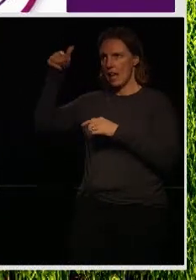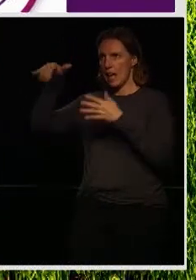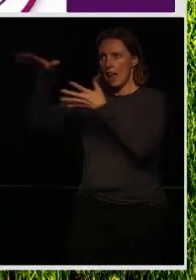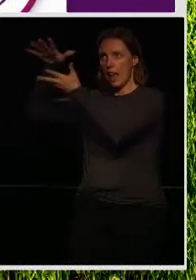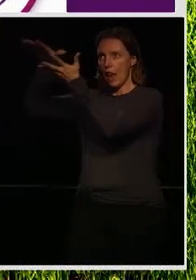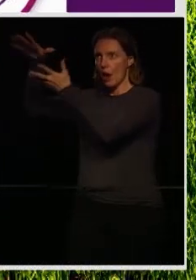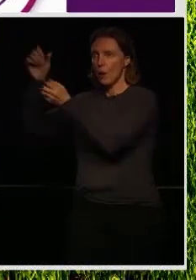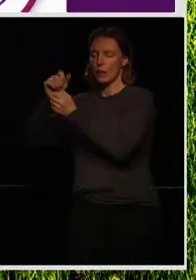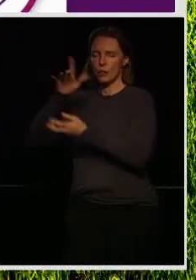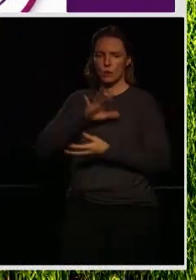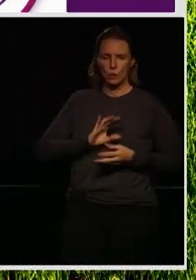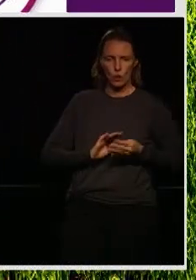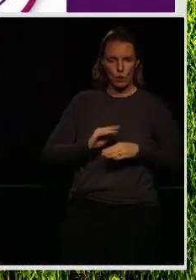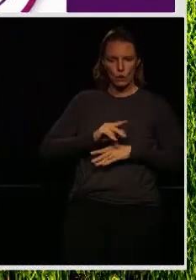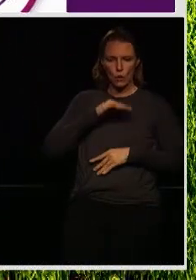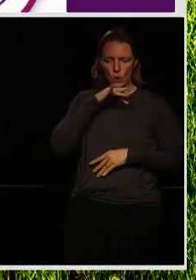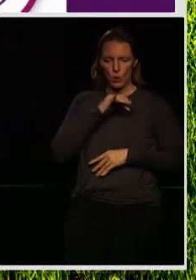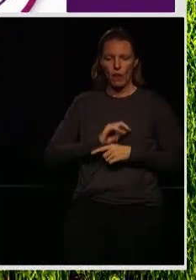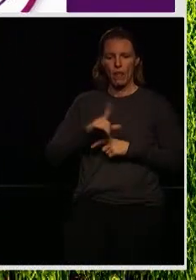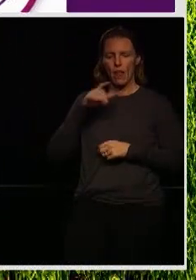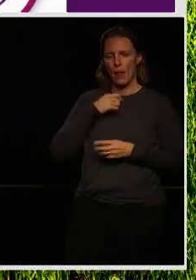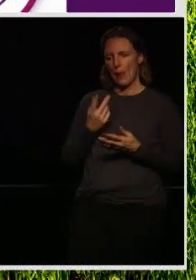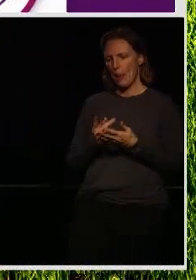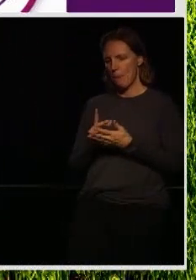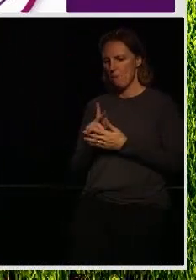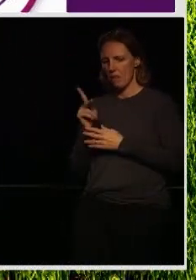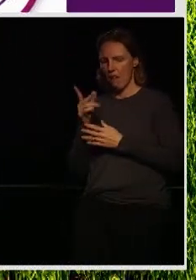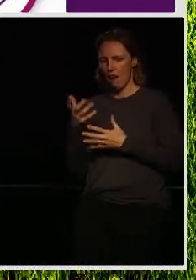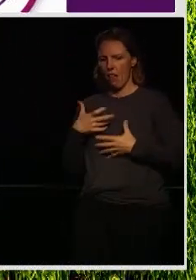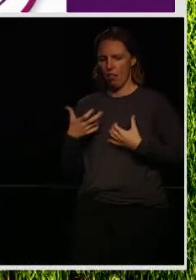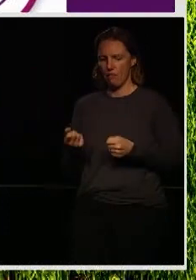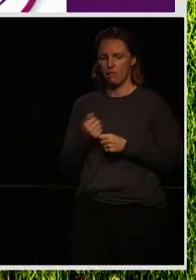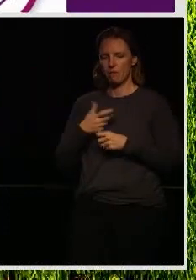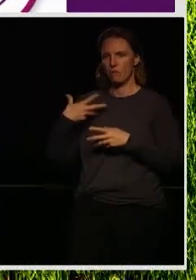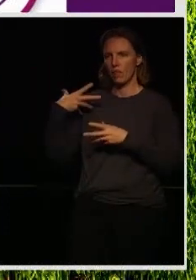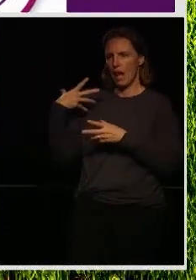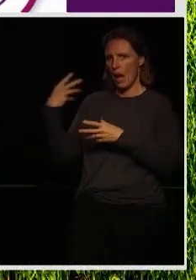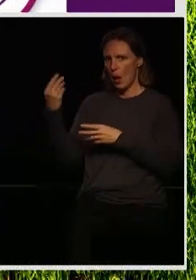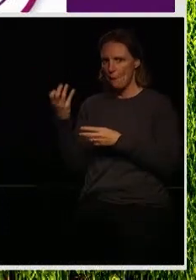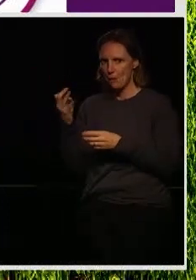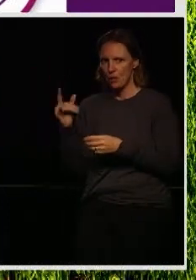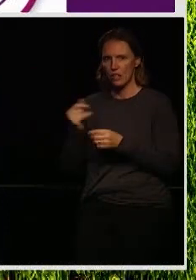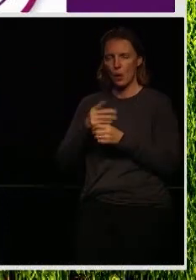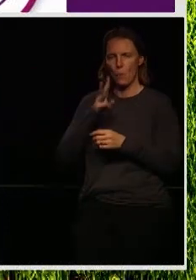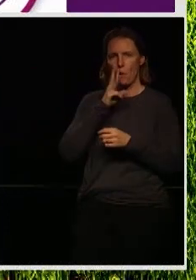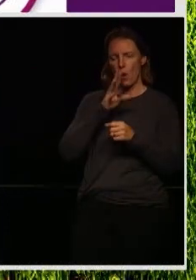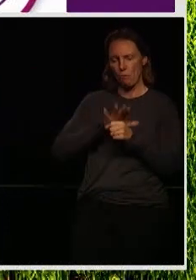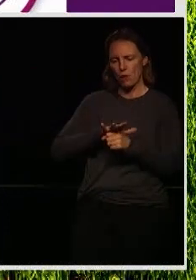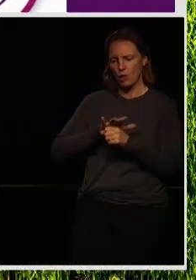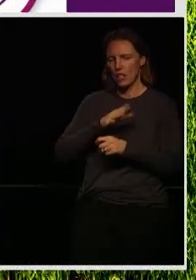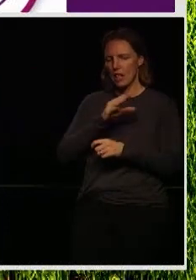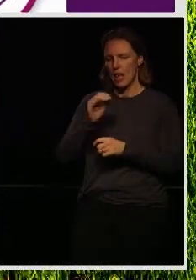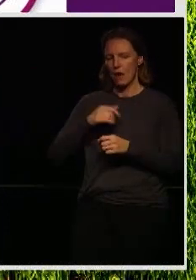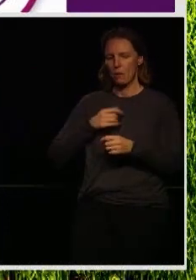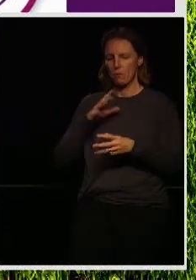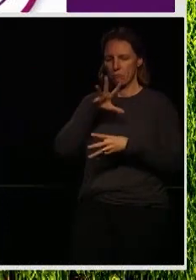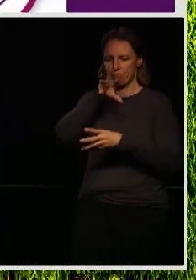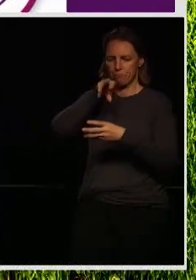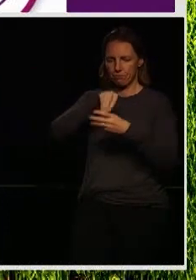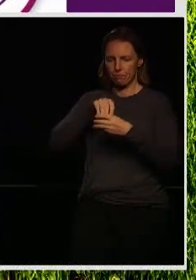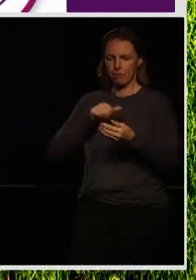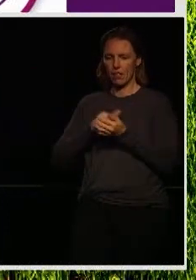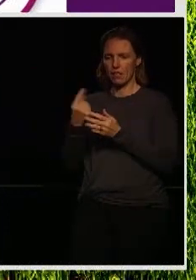and soil, plant health and outputs and water pressures. And we distill all of this in something called